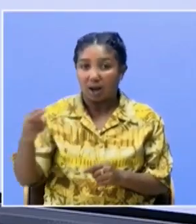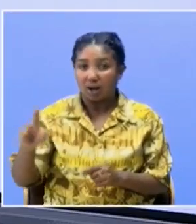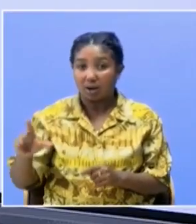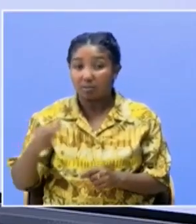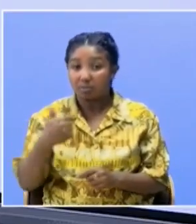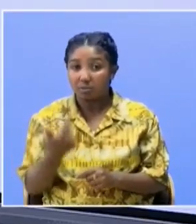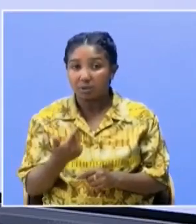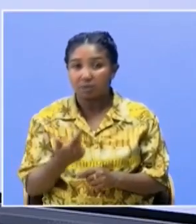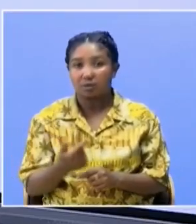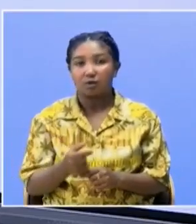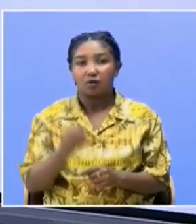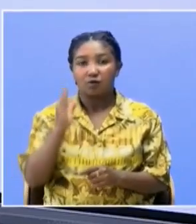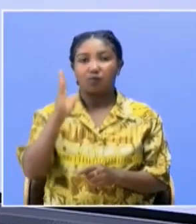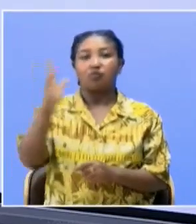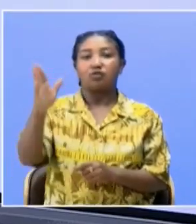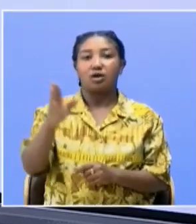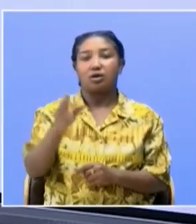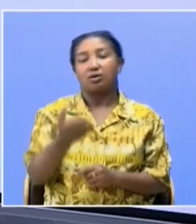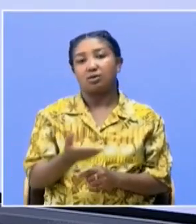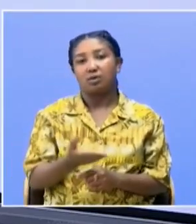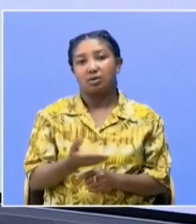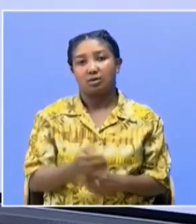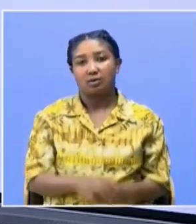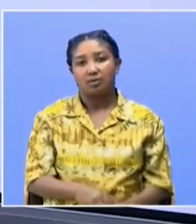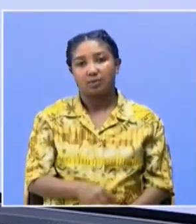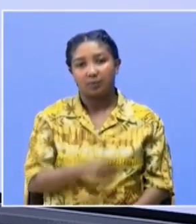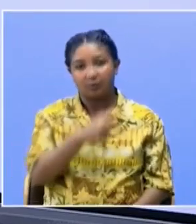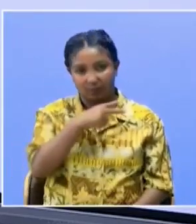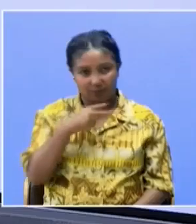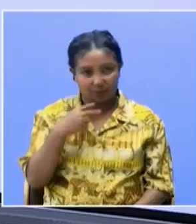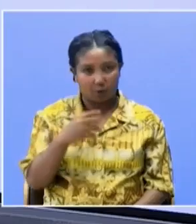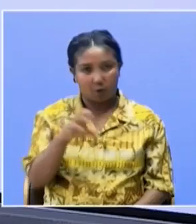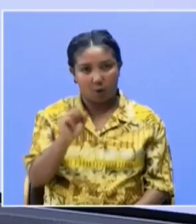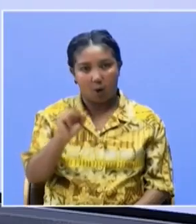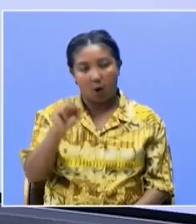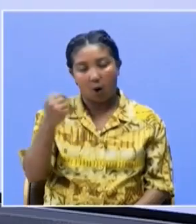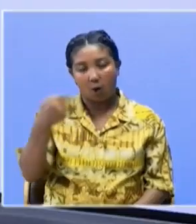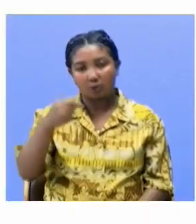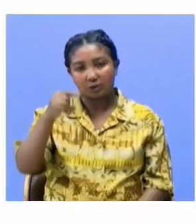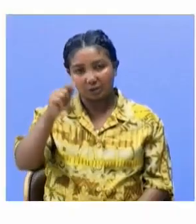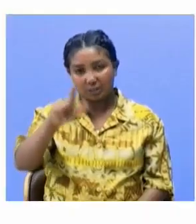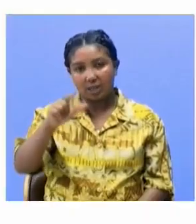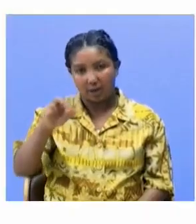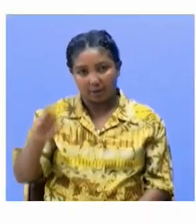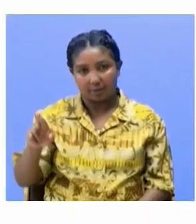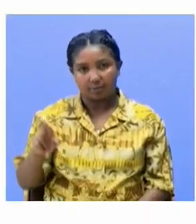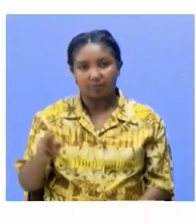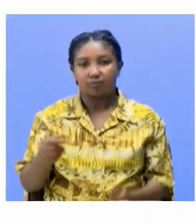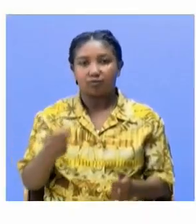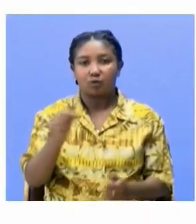shall here, will and shall, or in the form of subject